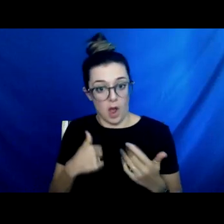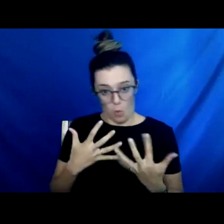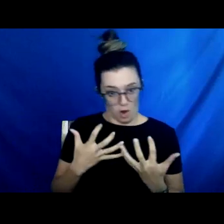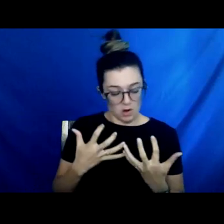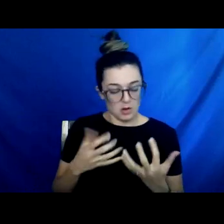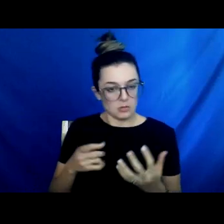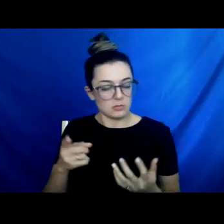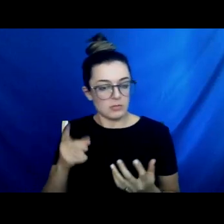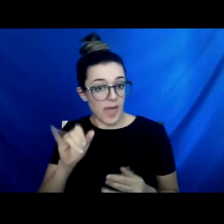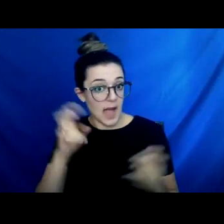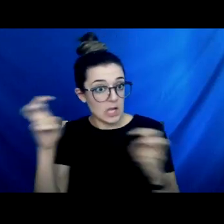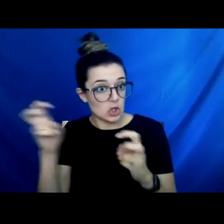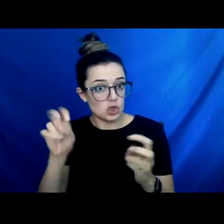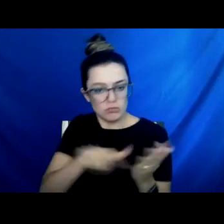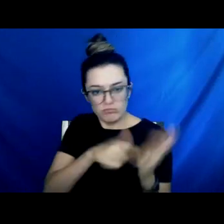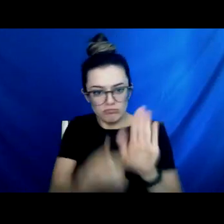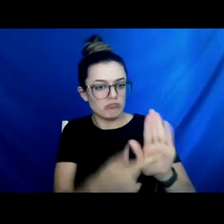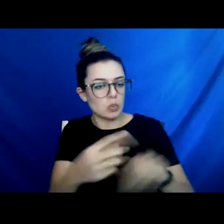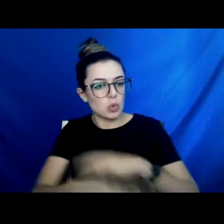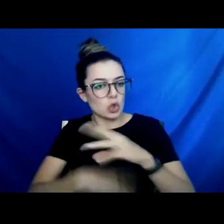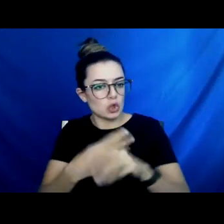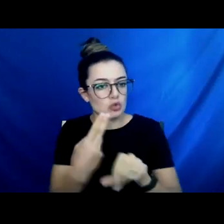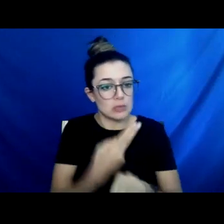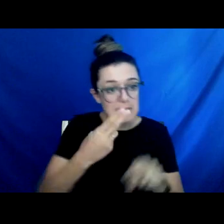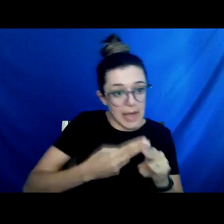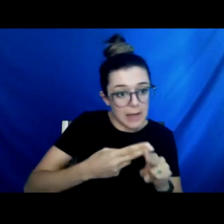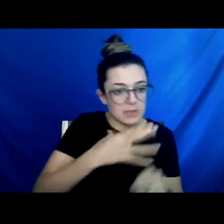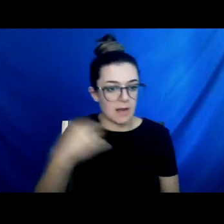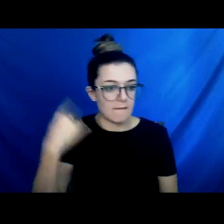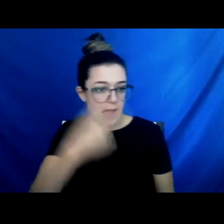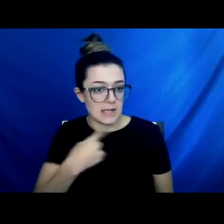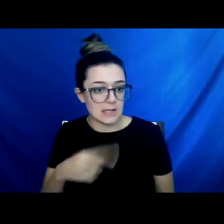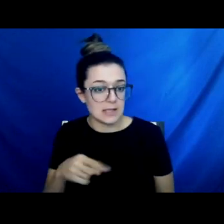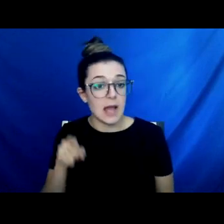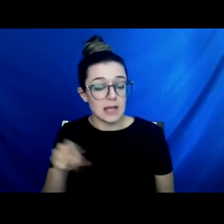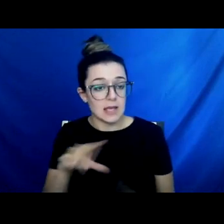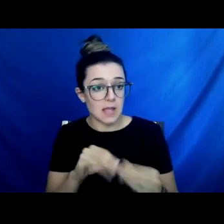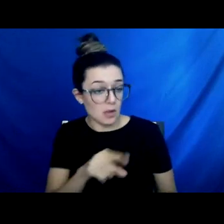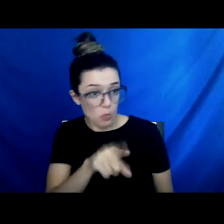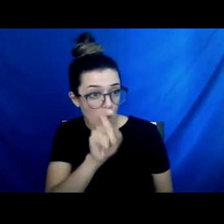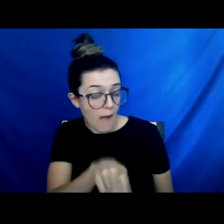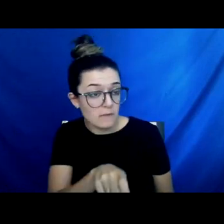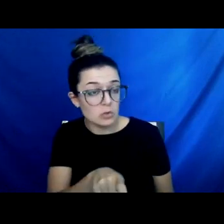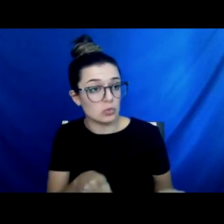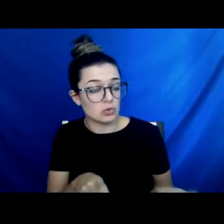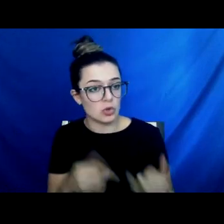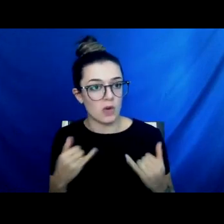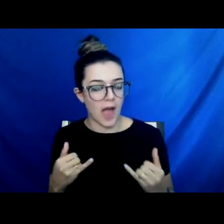that issue to the world. And he looked at me, he said, you have to do it. So now I'm hearing the exact opposite.